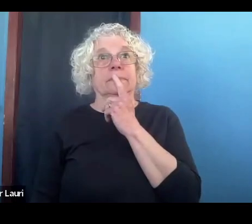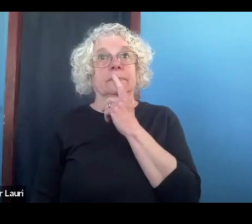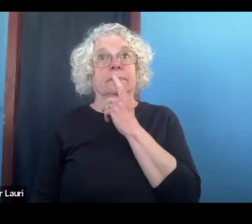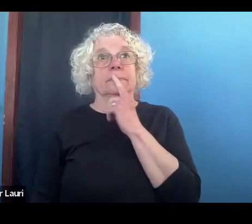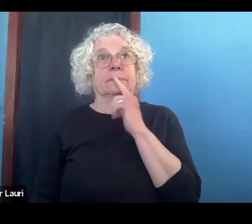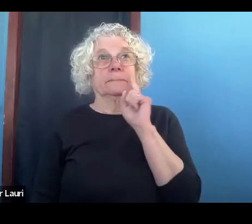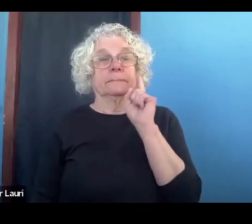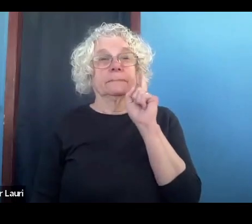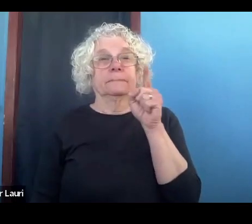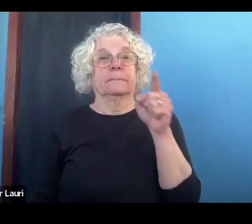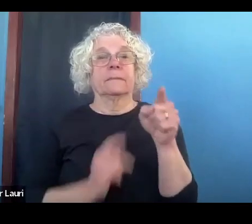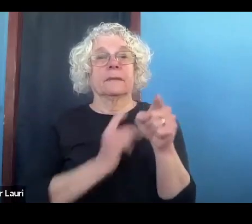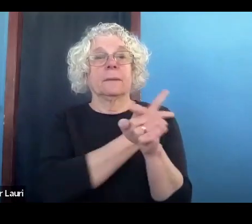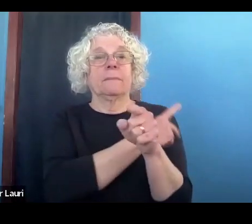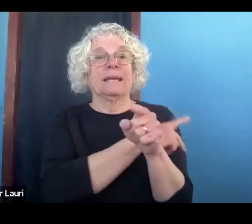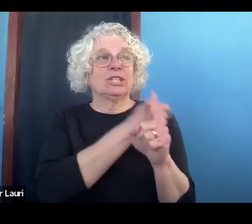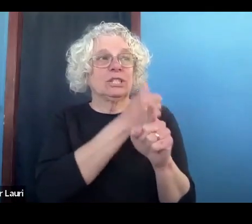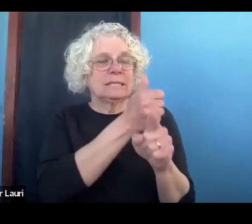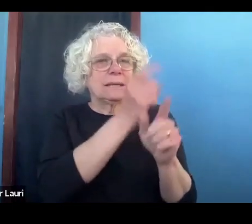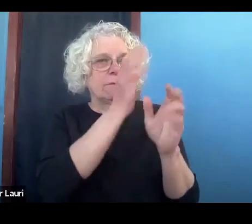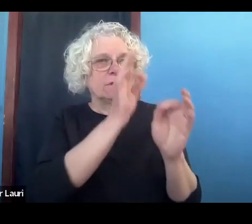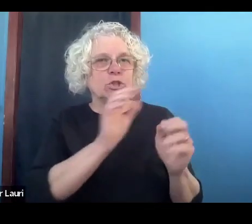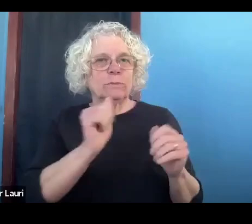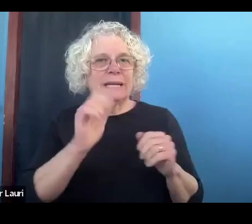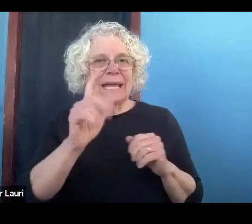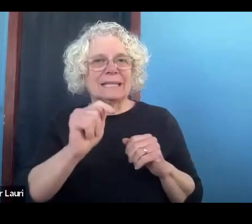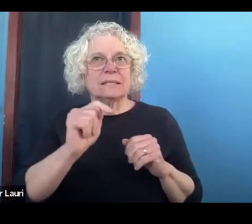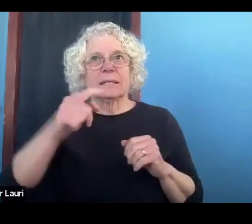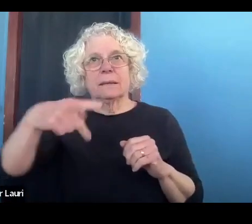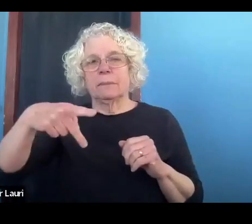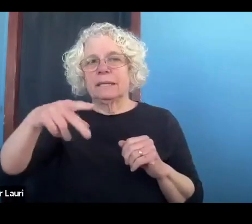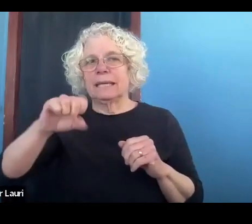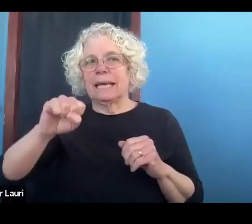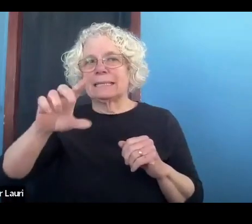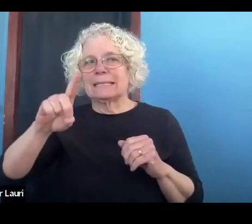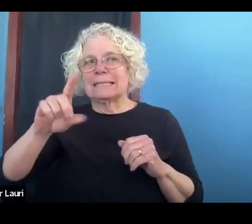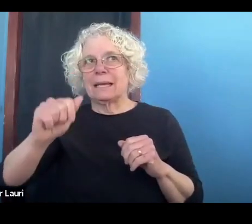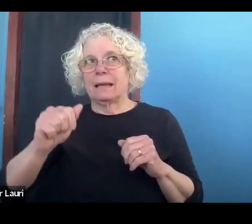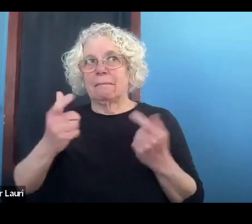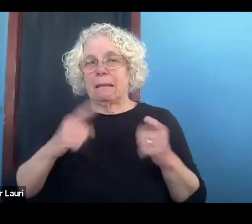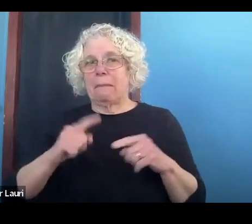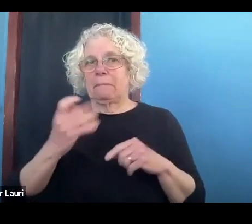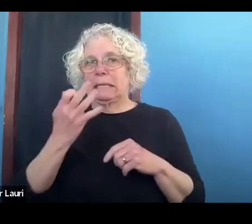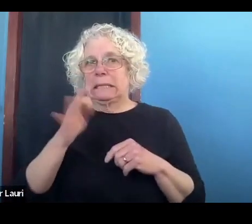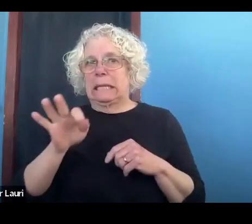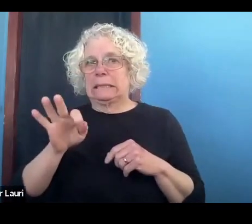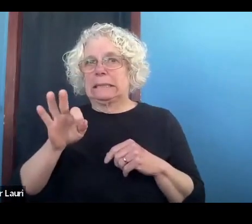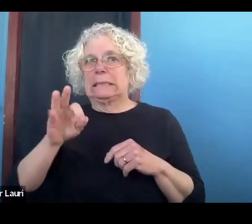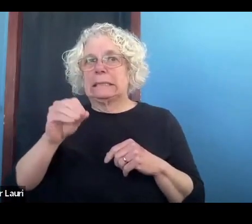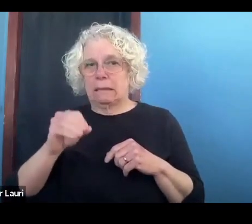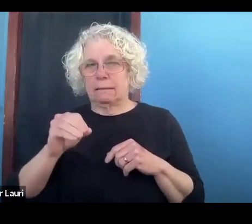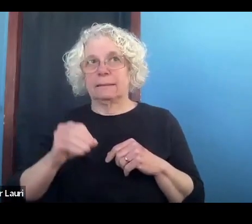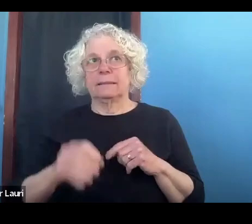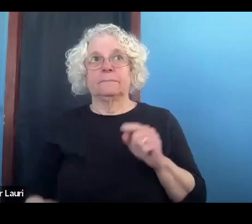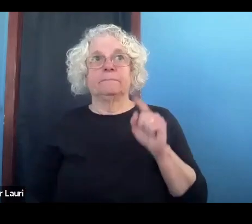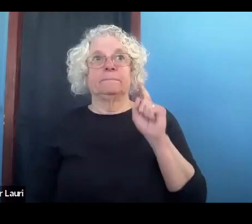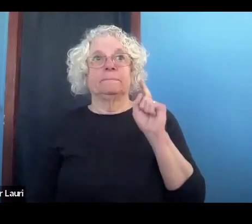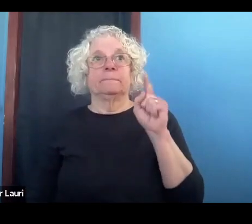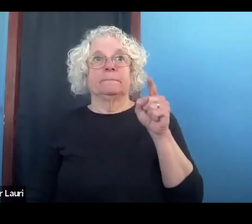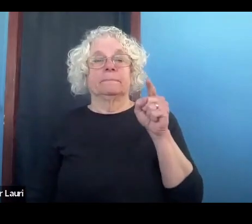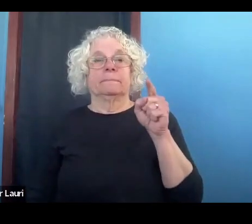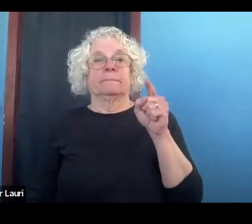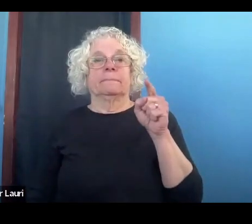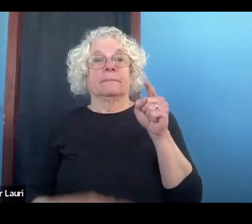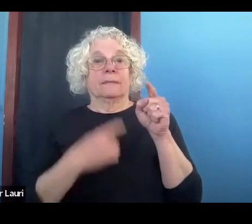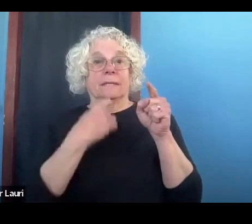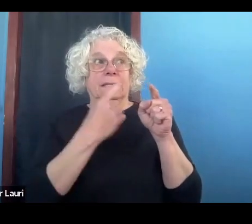The Patient Self-Determination Act, PSDA of 1990. PSDA requires hospitals